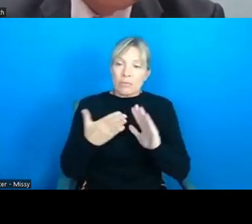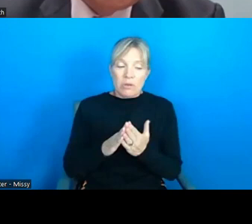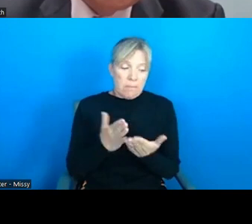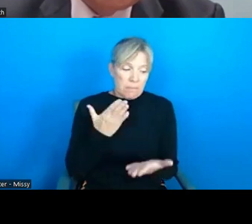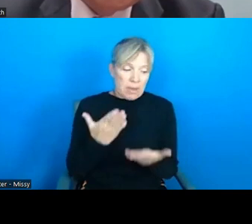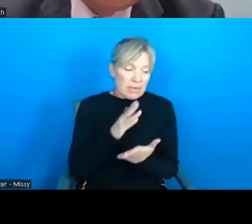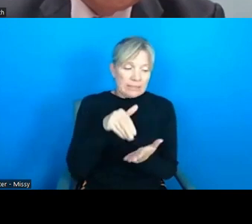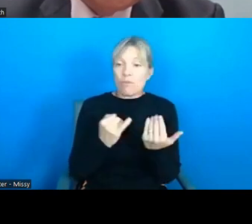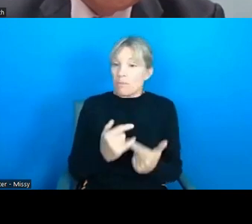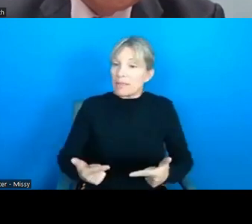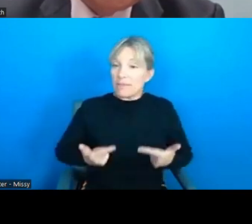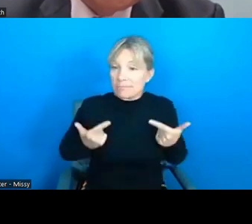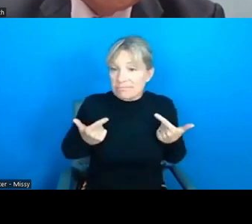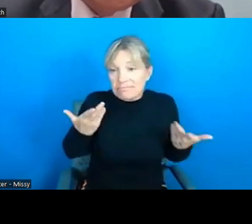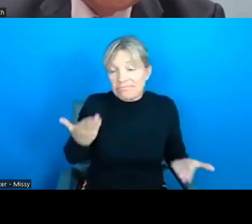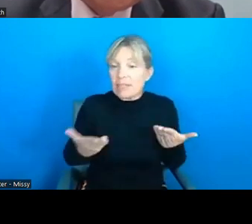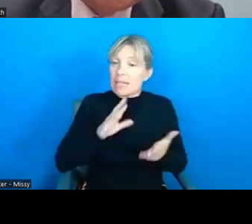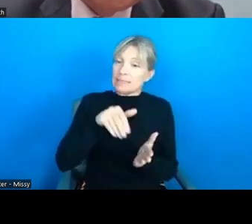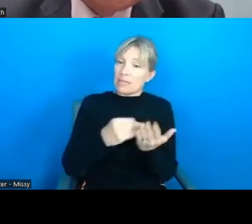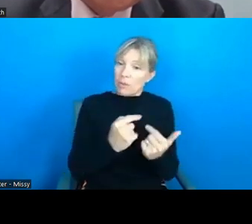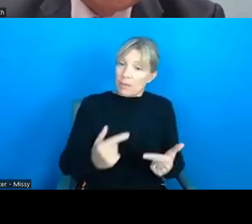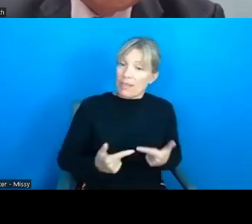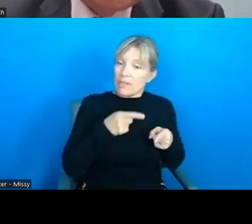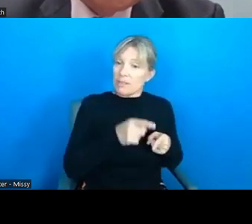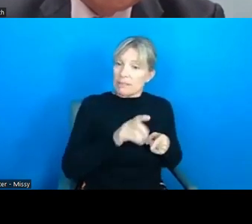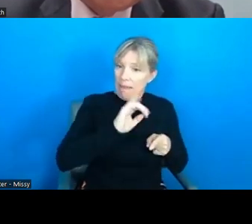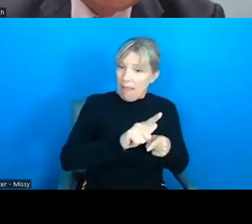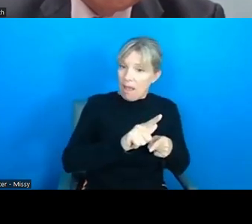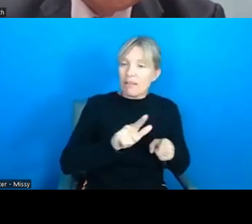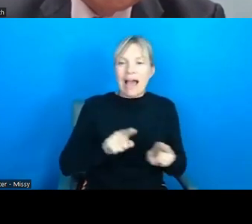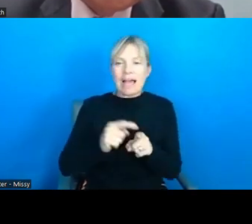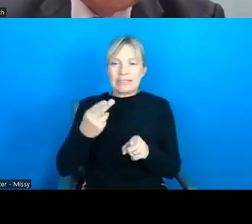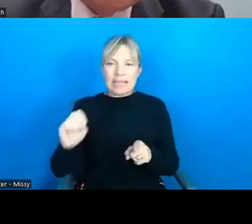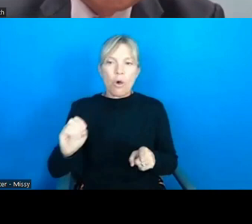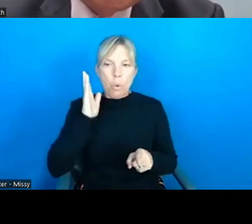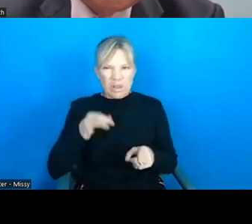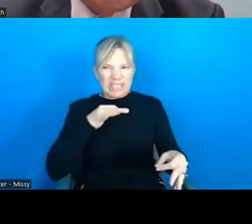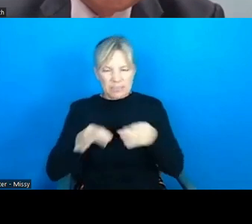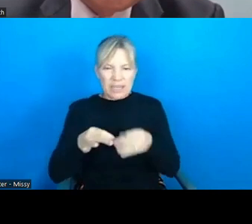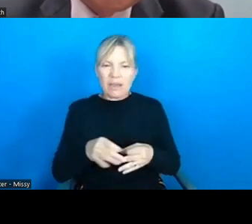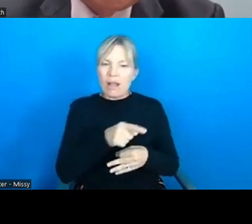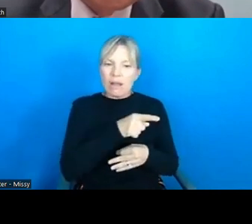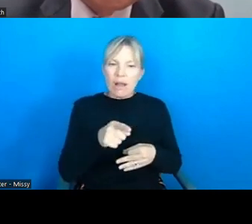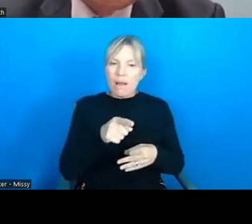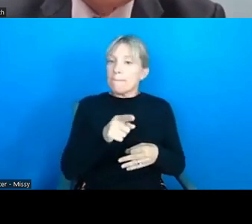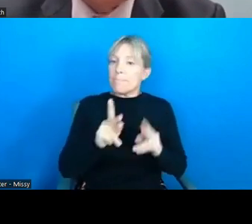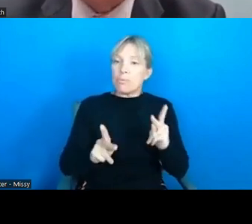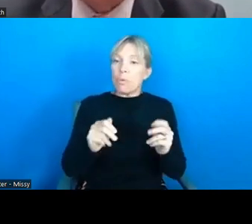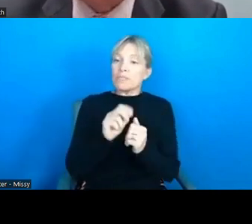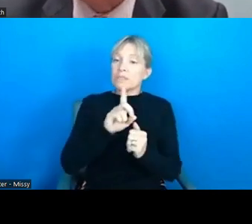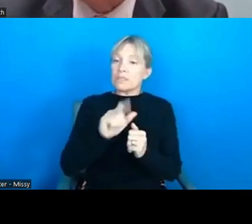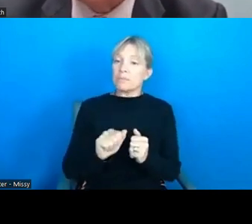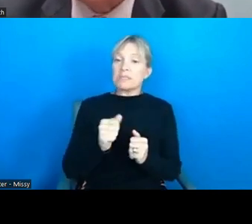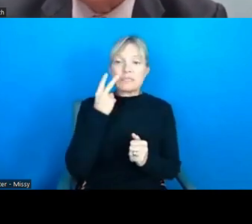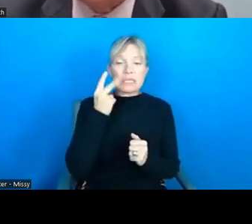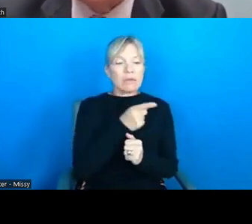centers for independent living. Centers for independent living, as Theo will tell you, are seen by people with disabilities